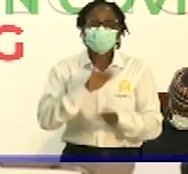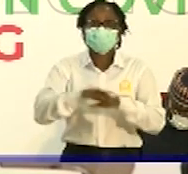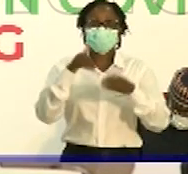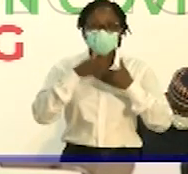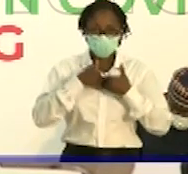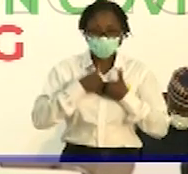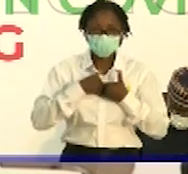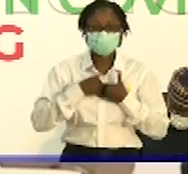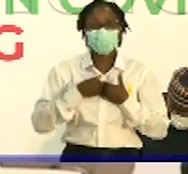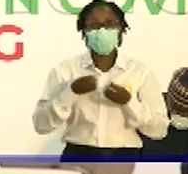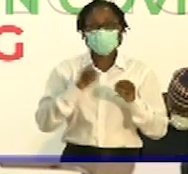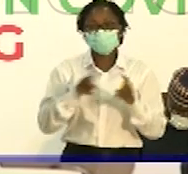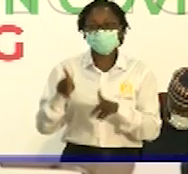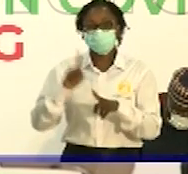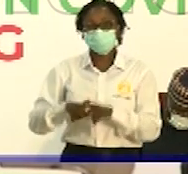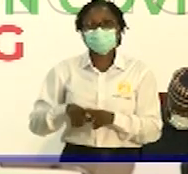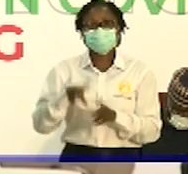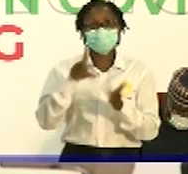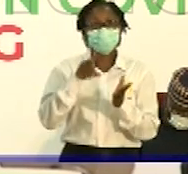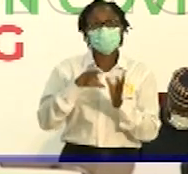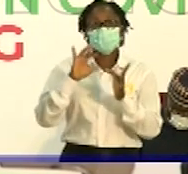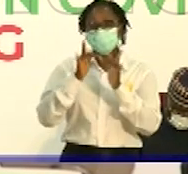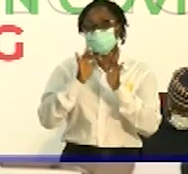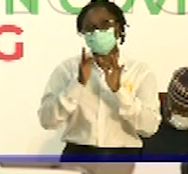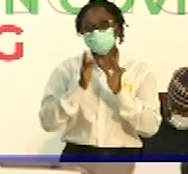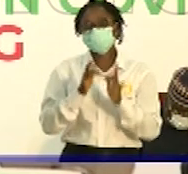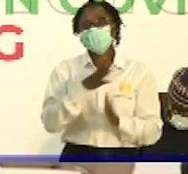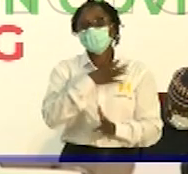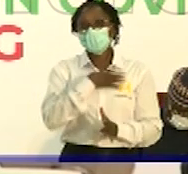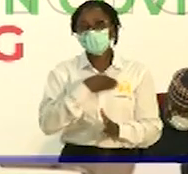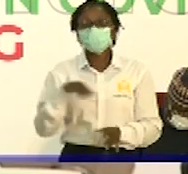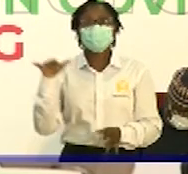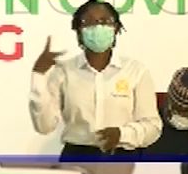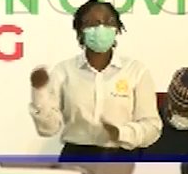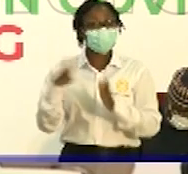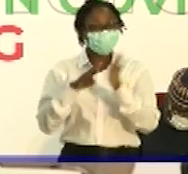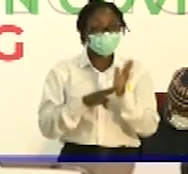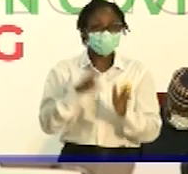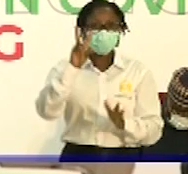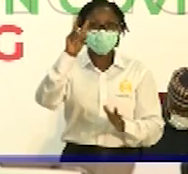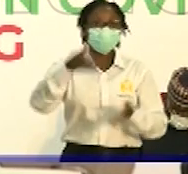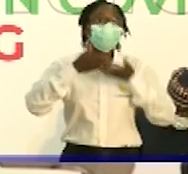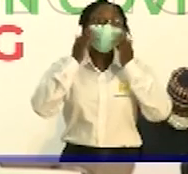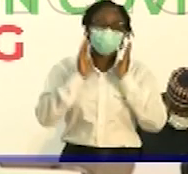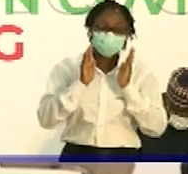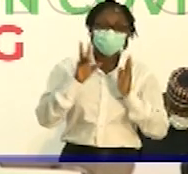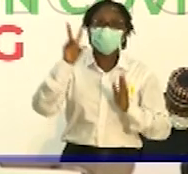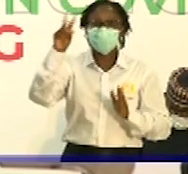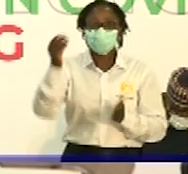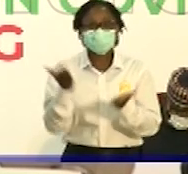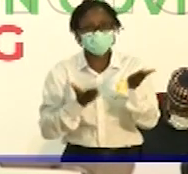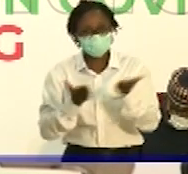them. The policy of no mask, no entry, no mask, no service must be